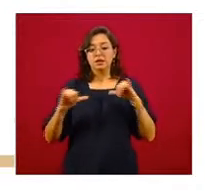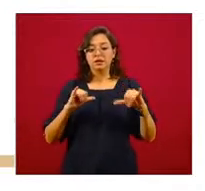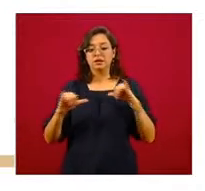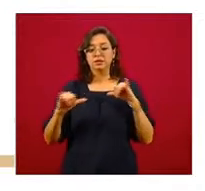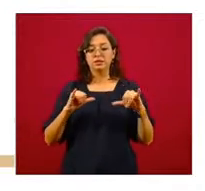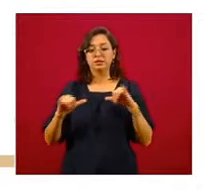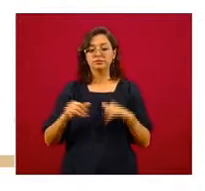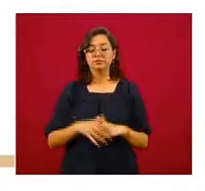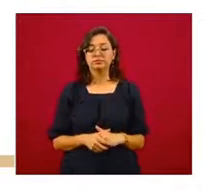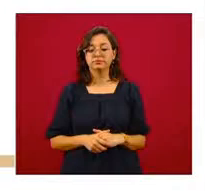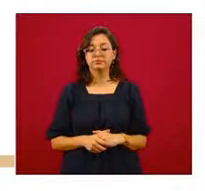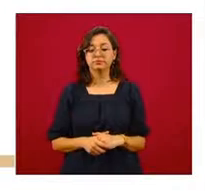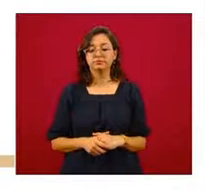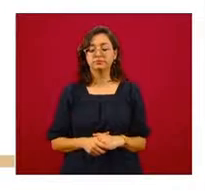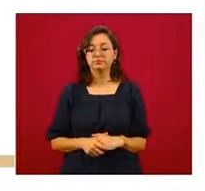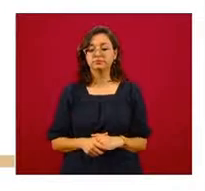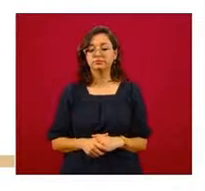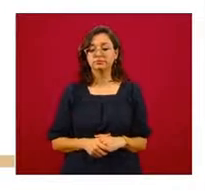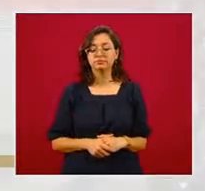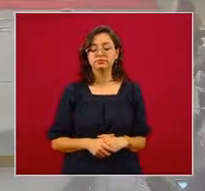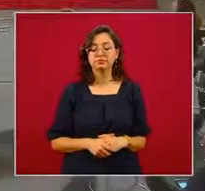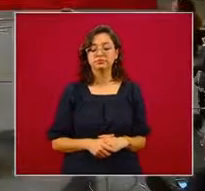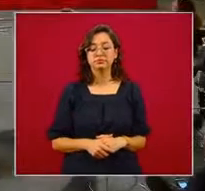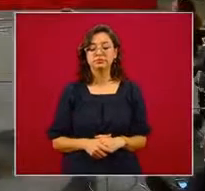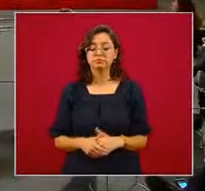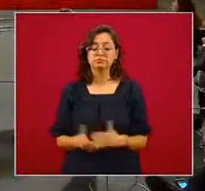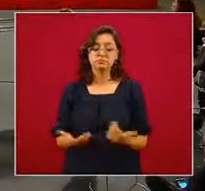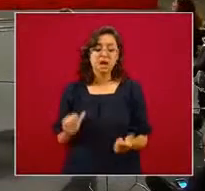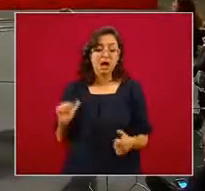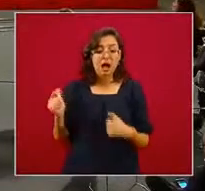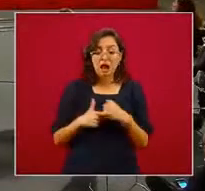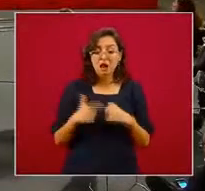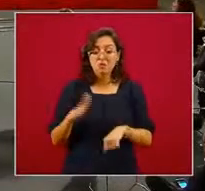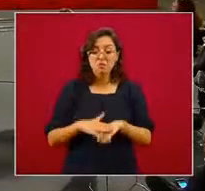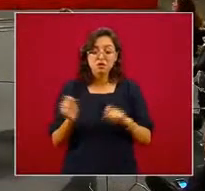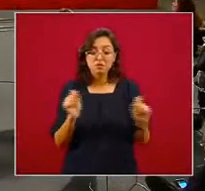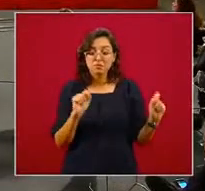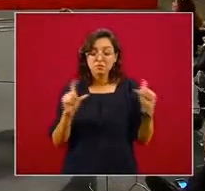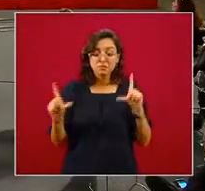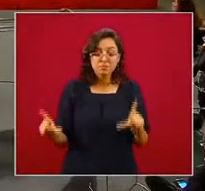yellow indicators the next week, potentially.